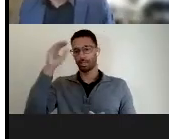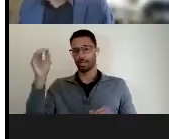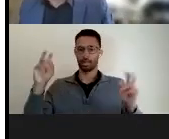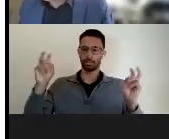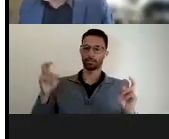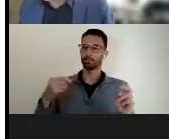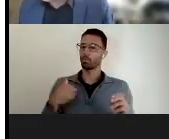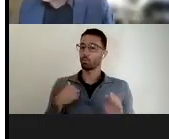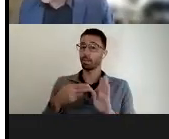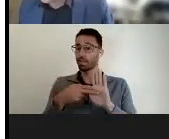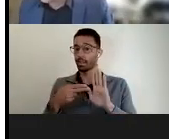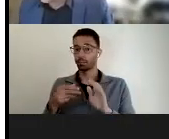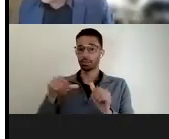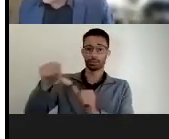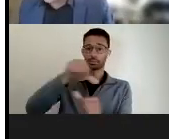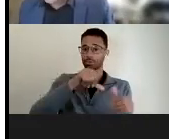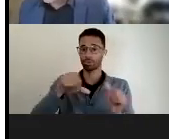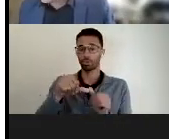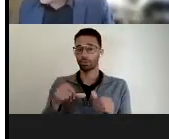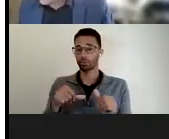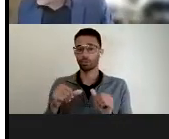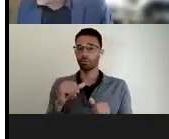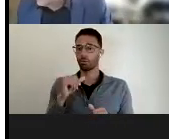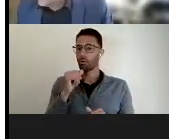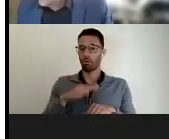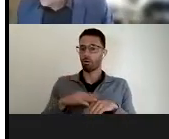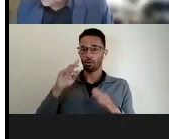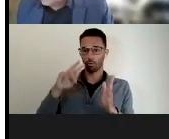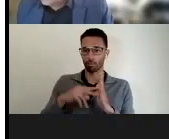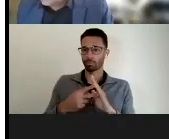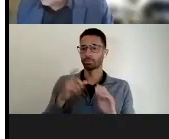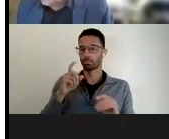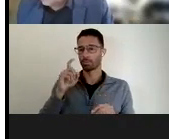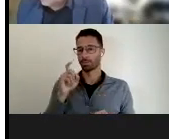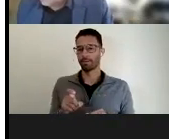other inadvertently, and we're going to have to overcome that. Next slide.